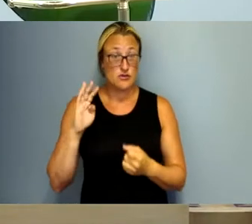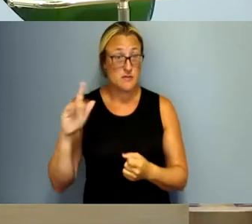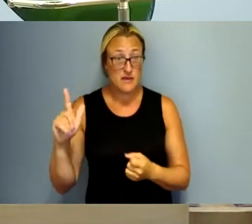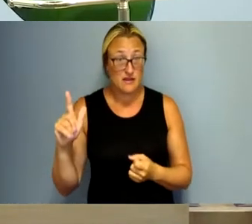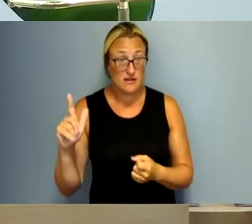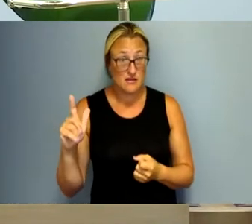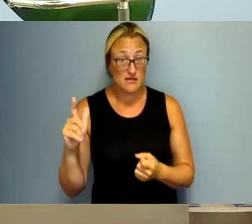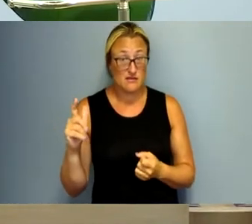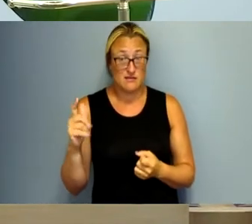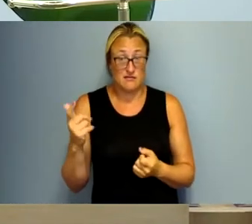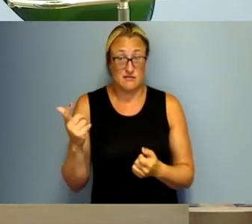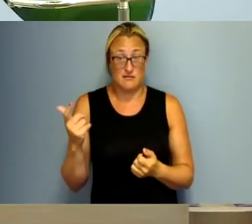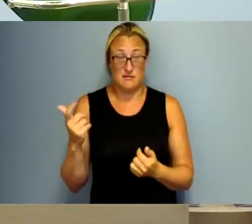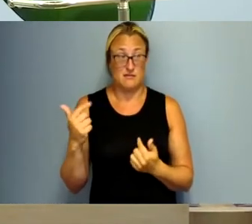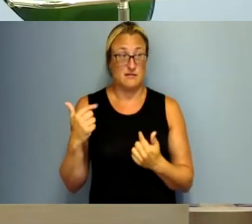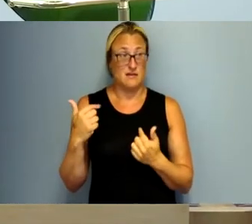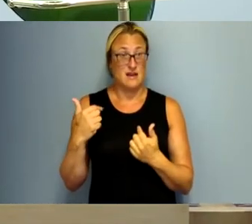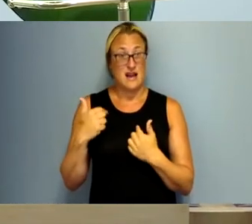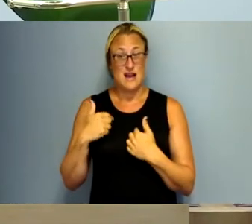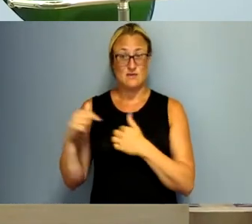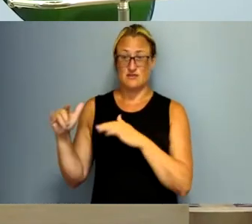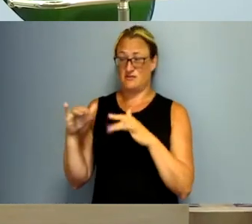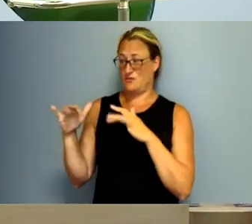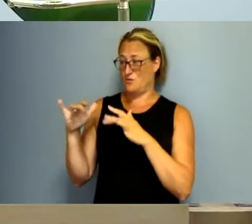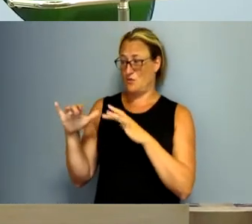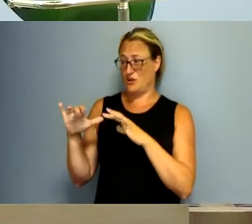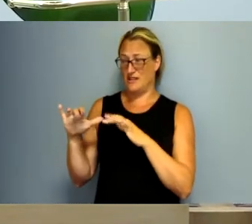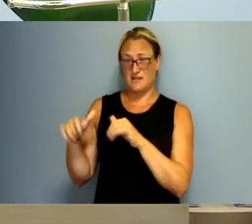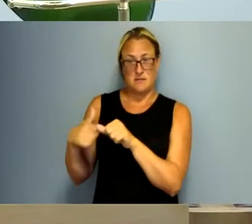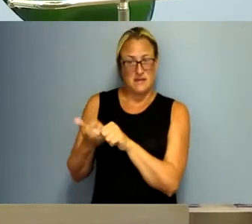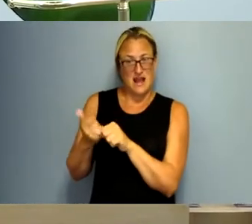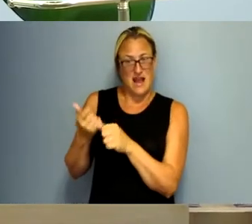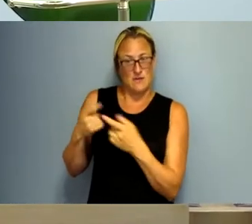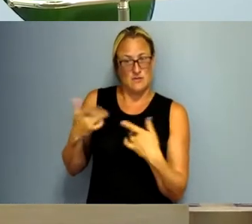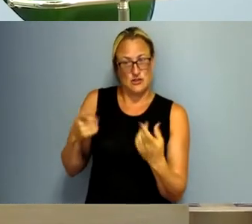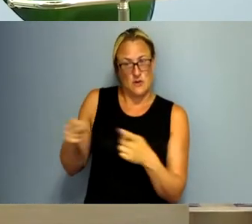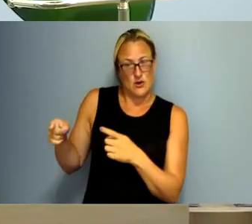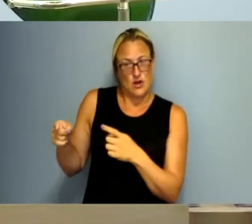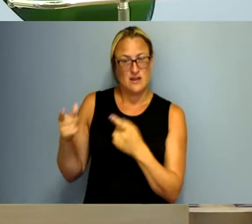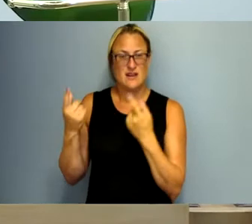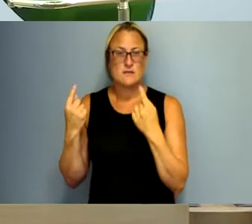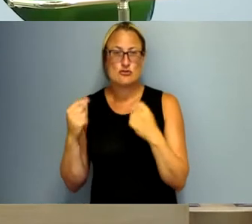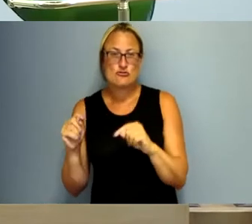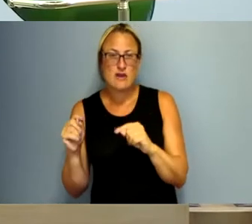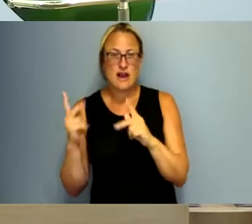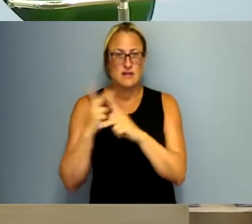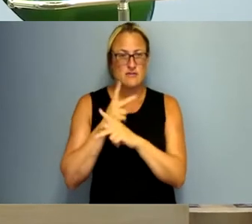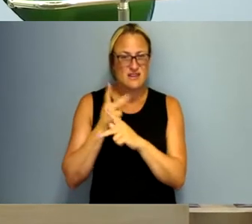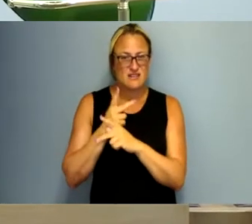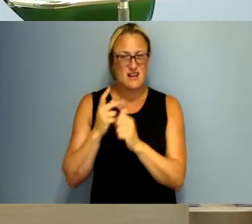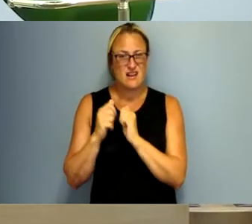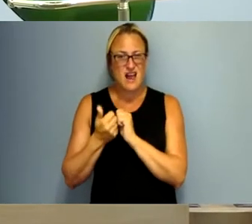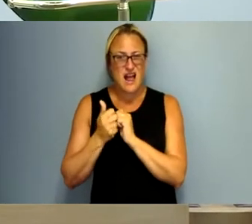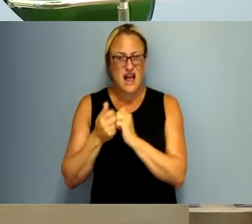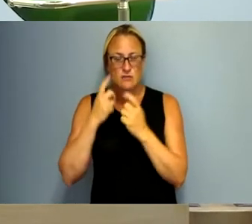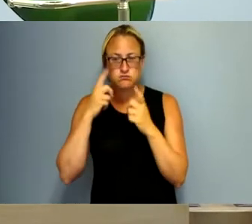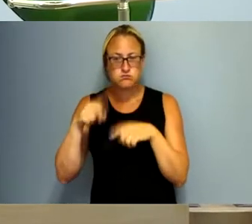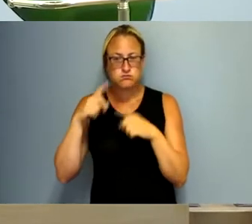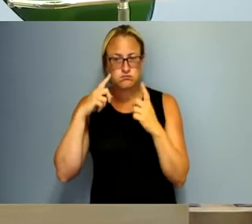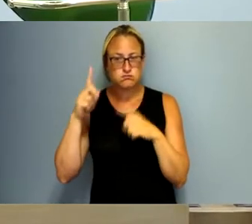of like, I worked behind the scenes a little bit, trying to figure out how do we compromise on